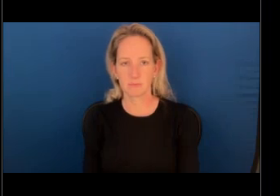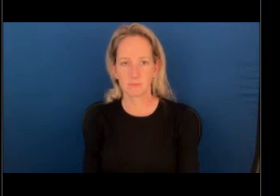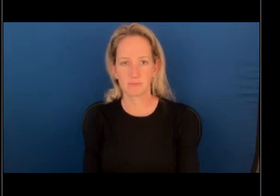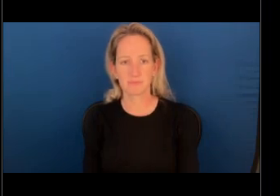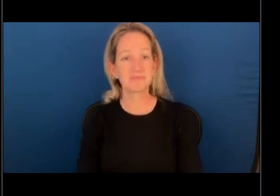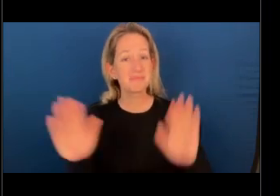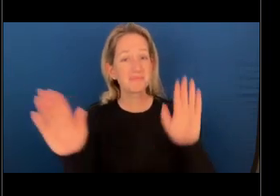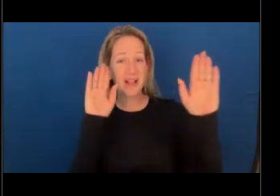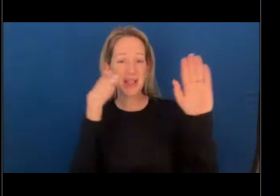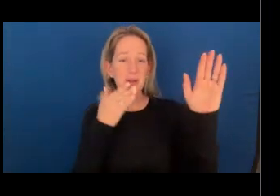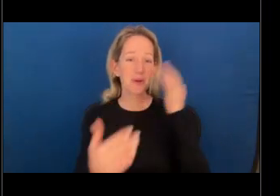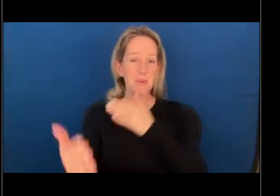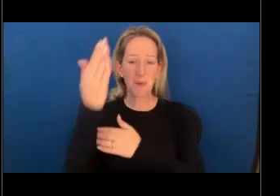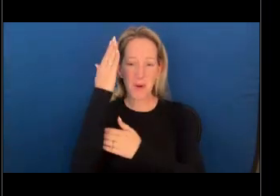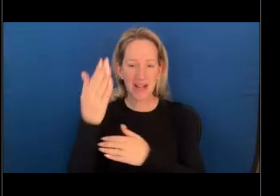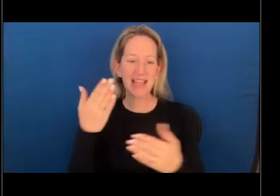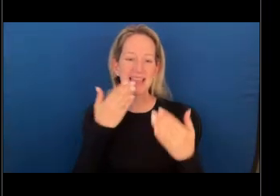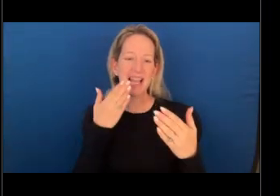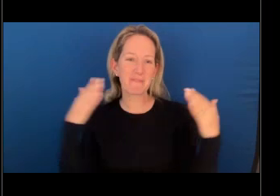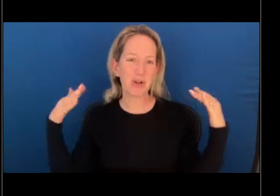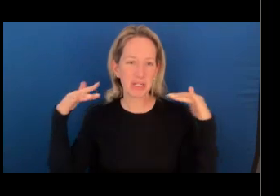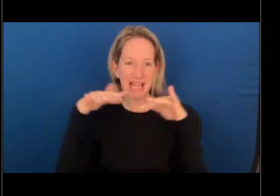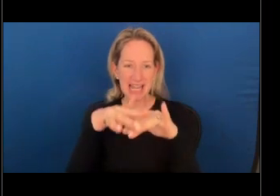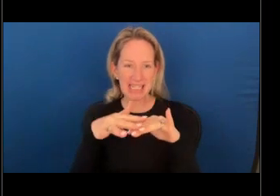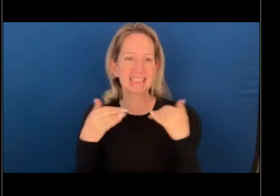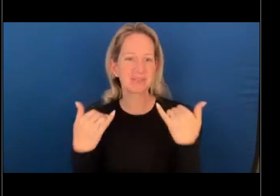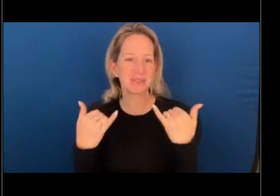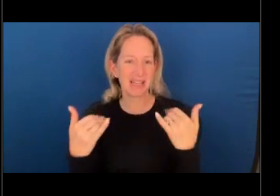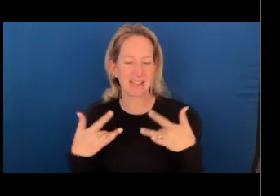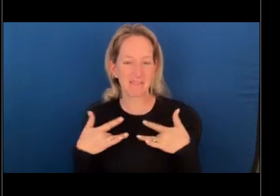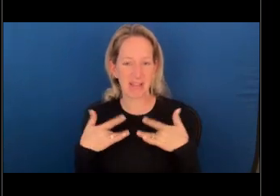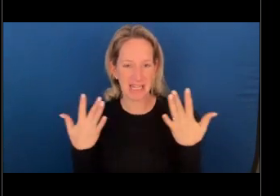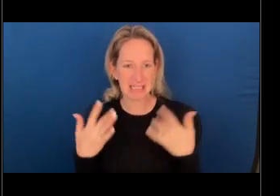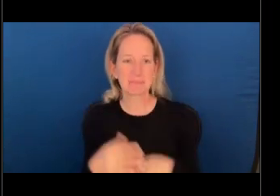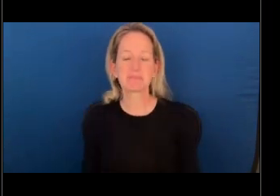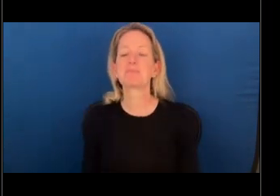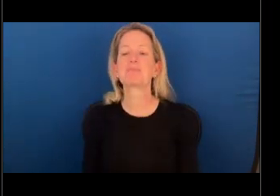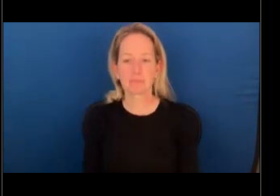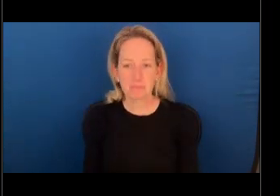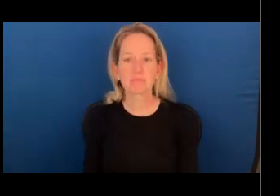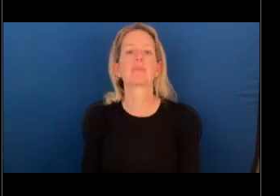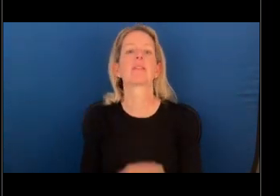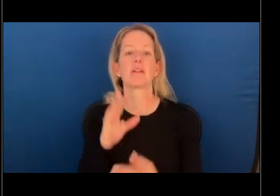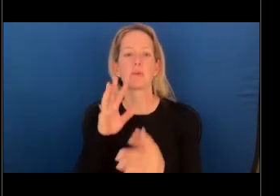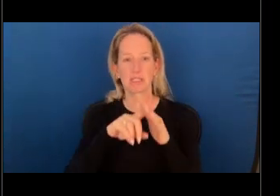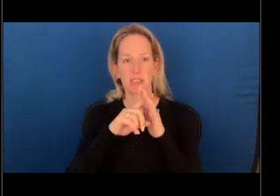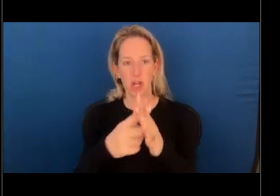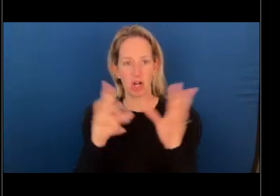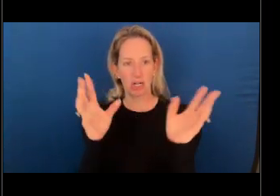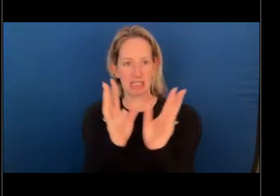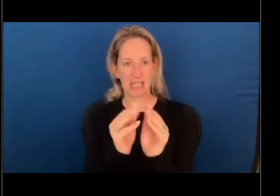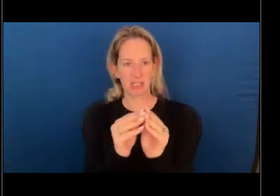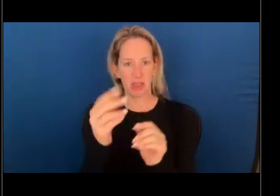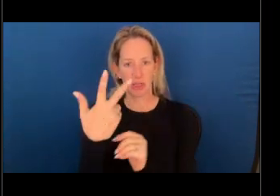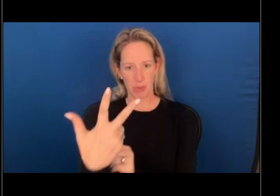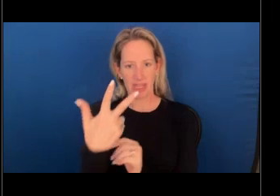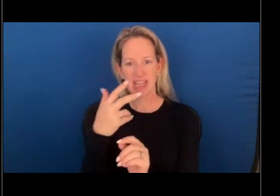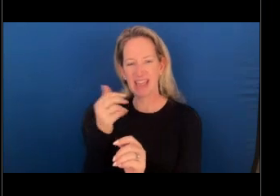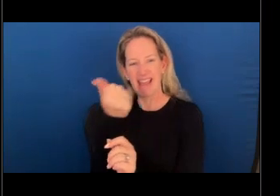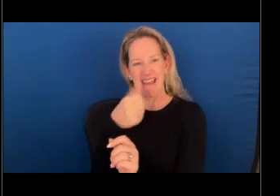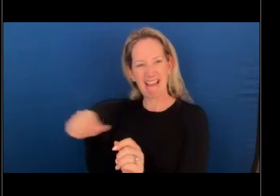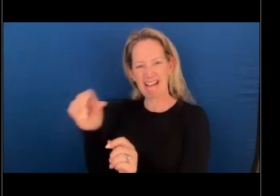Good morning, all. Thanks for attending today's event. We are going to kick off session 3, tackling